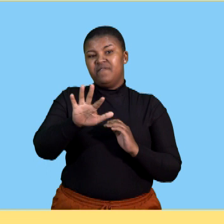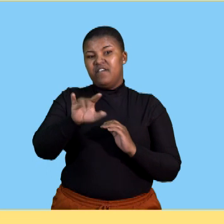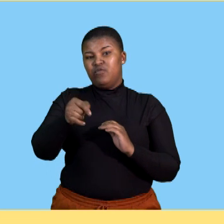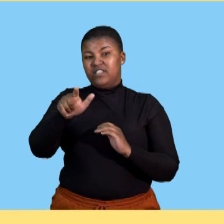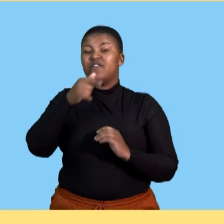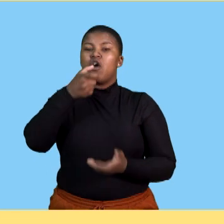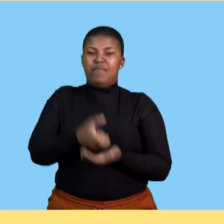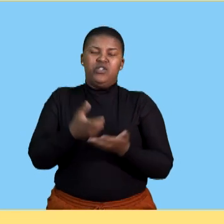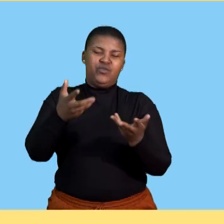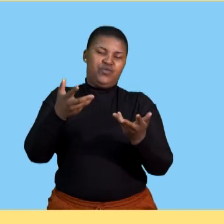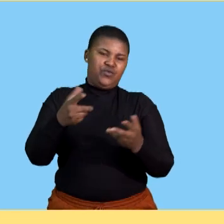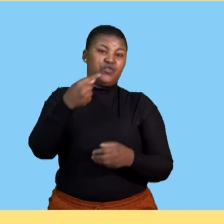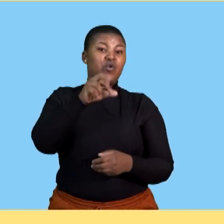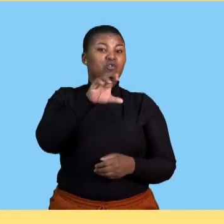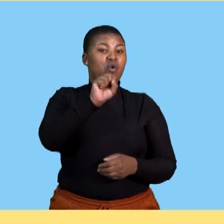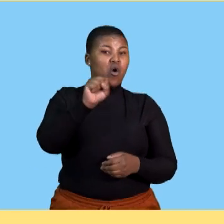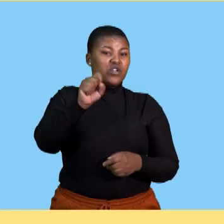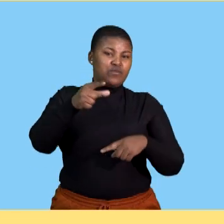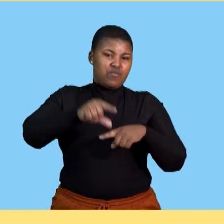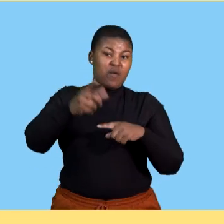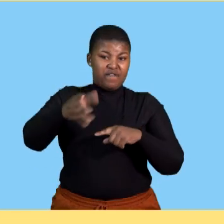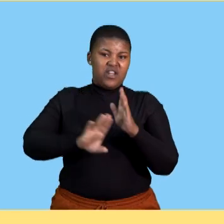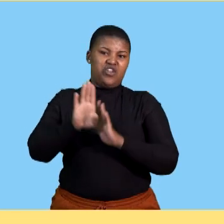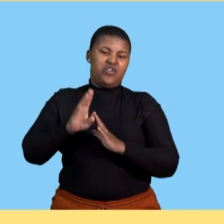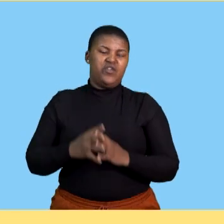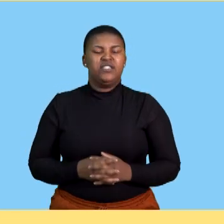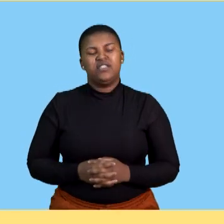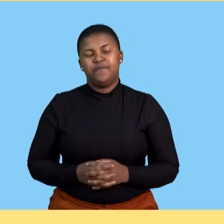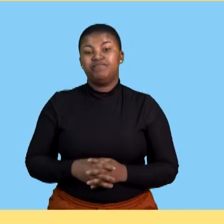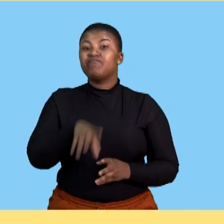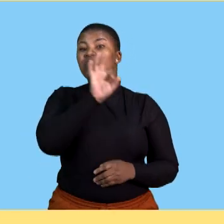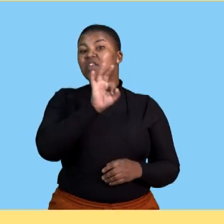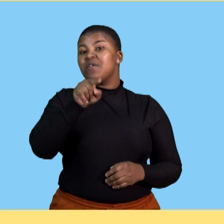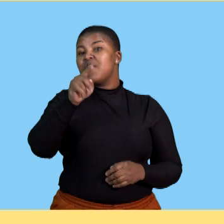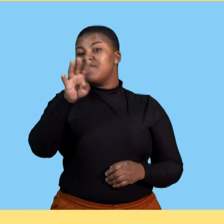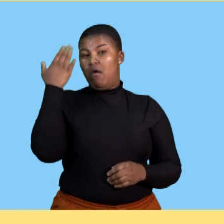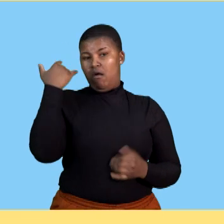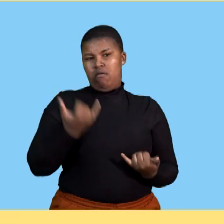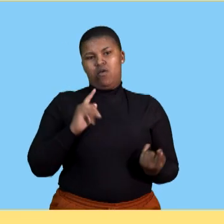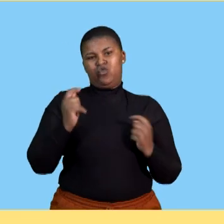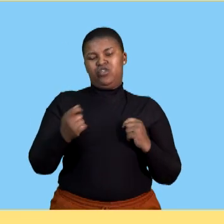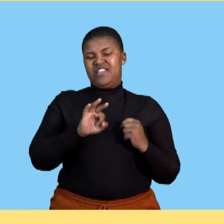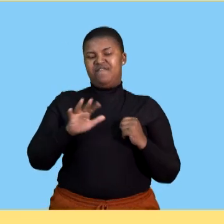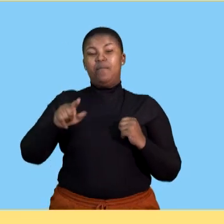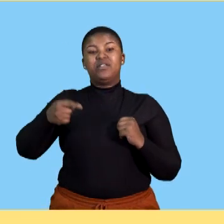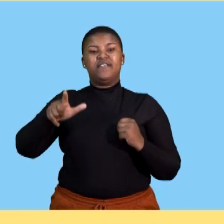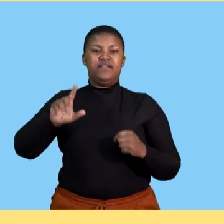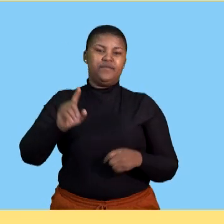then comment that your gross profit on cost of sales has increased from 33.4 to